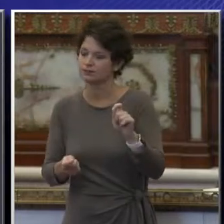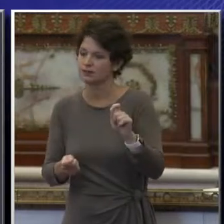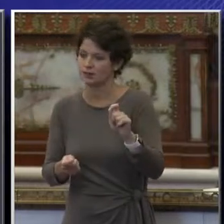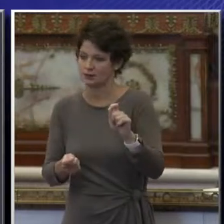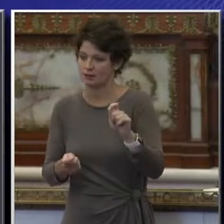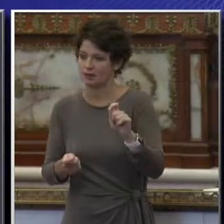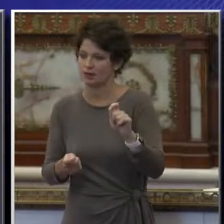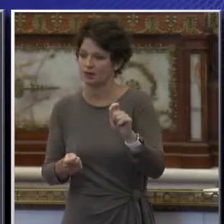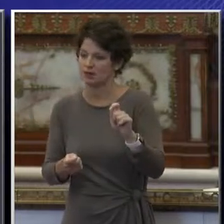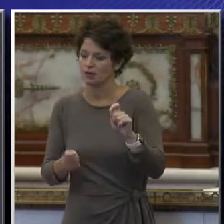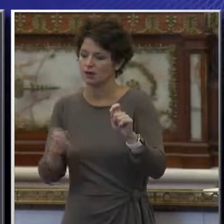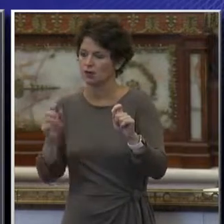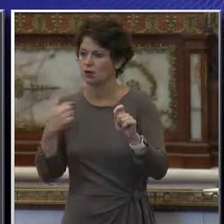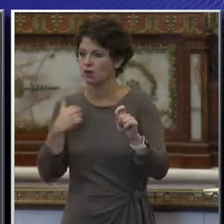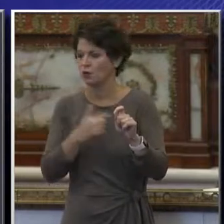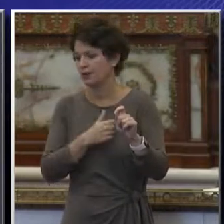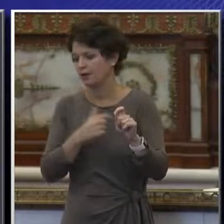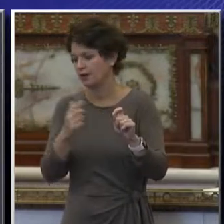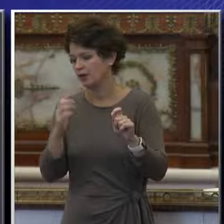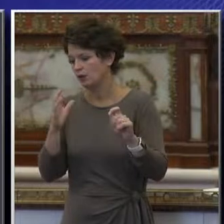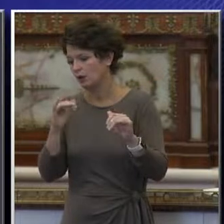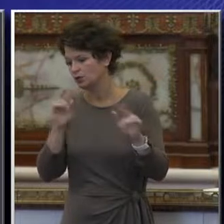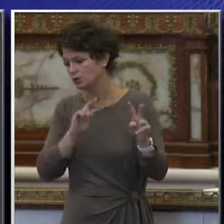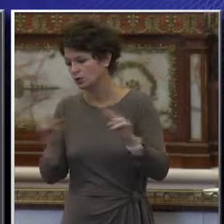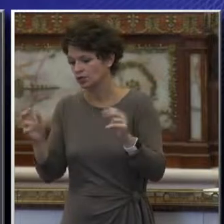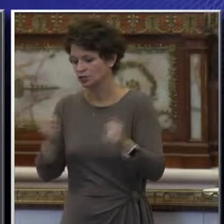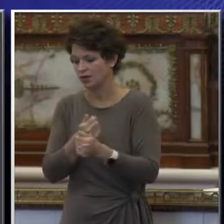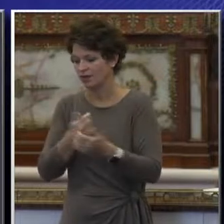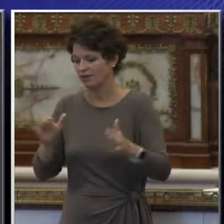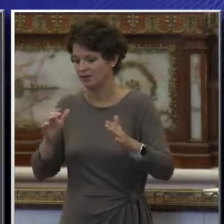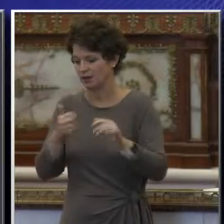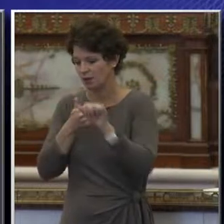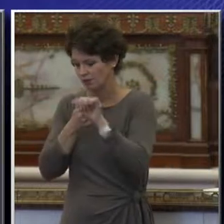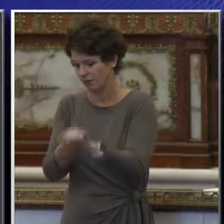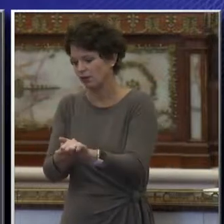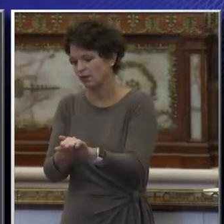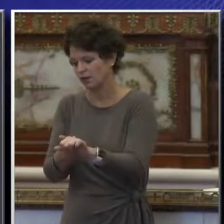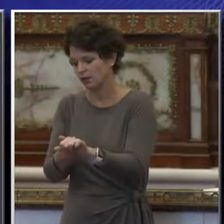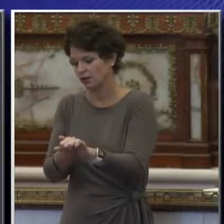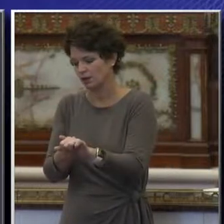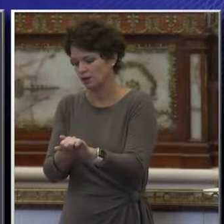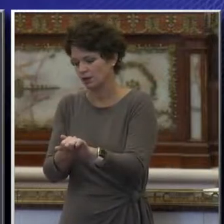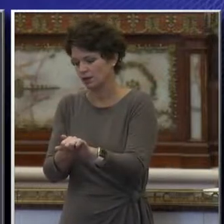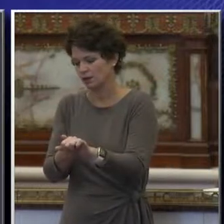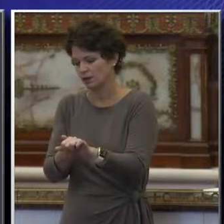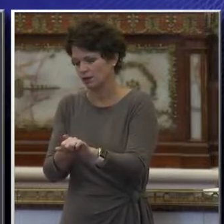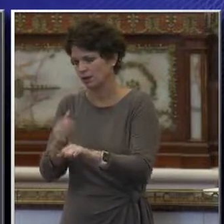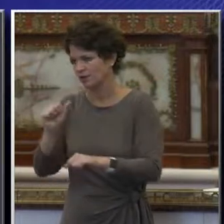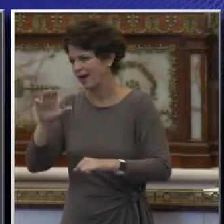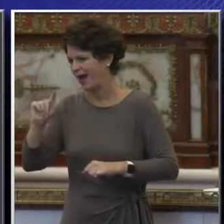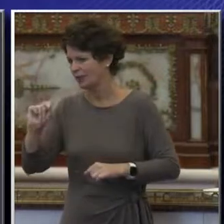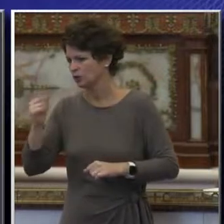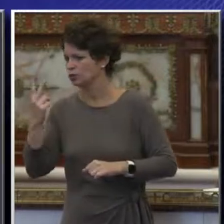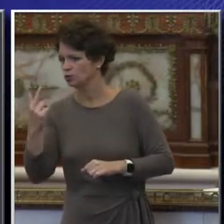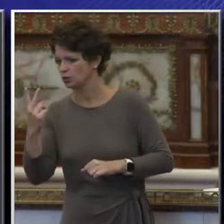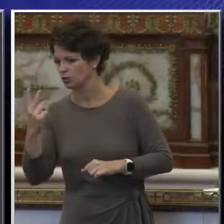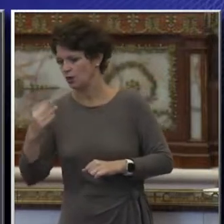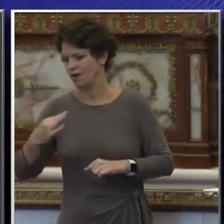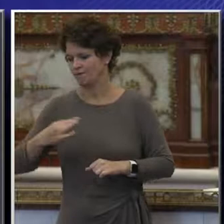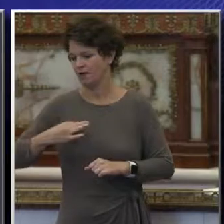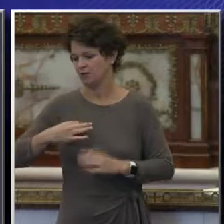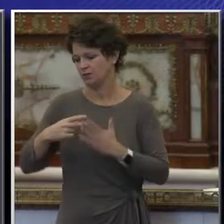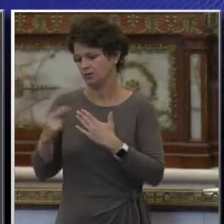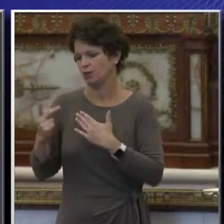addition, to doing everything per the Act 2 voluntary